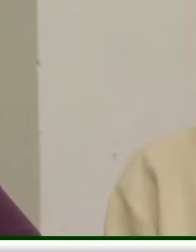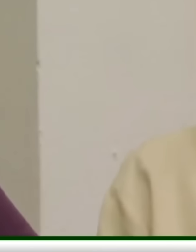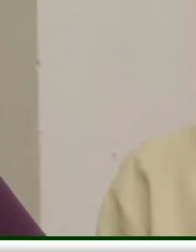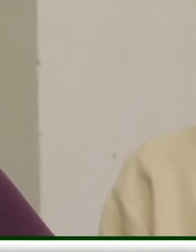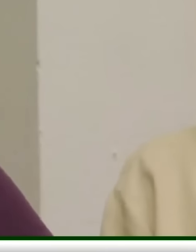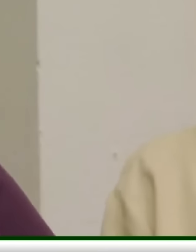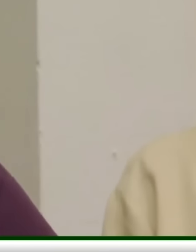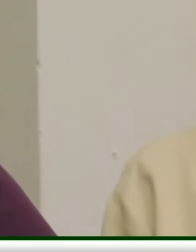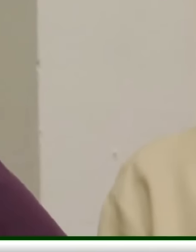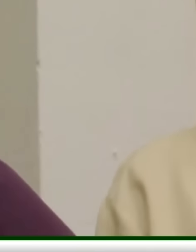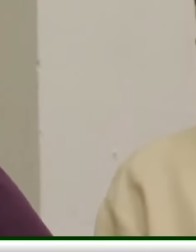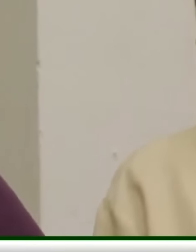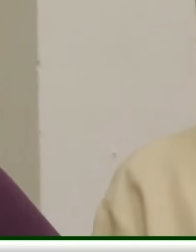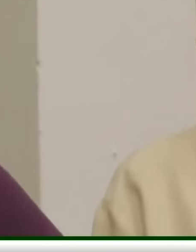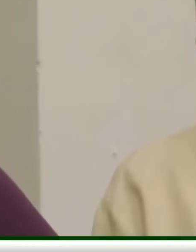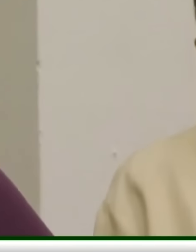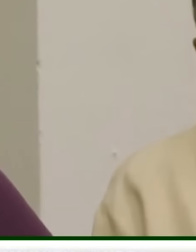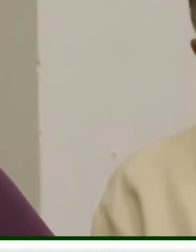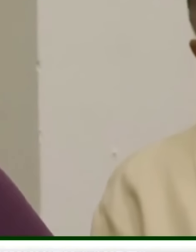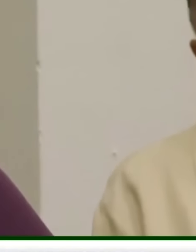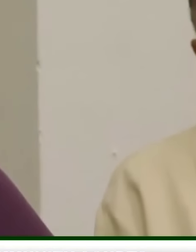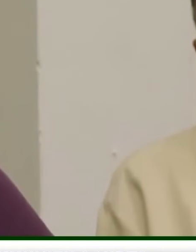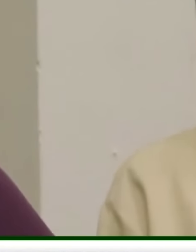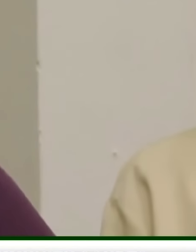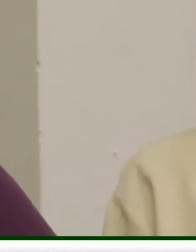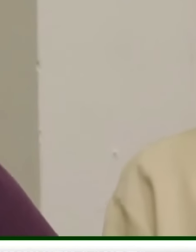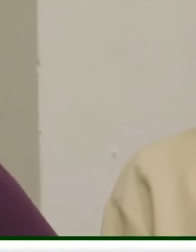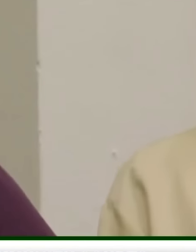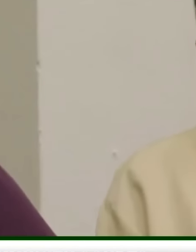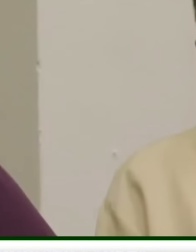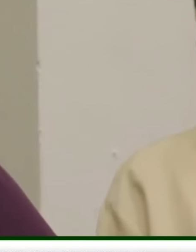How much money one is collecting tokens?